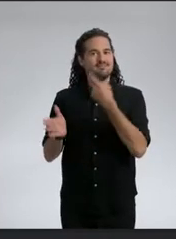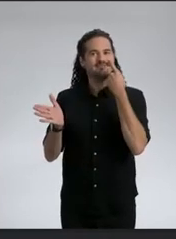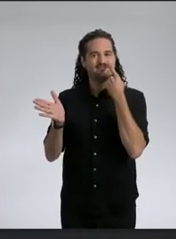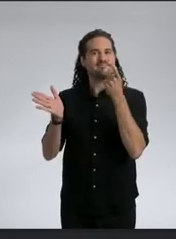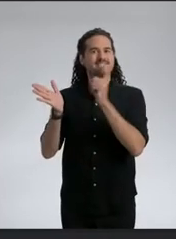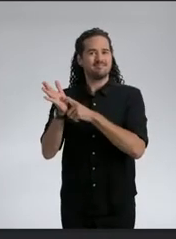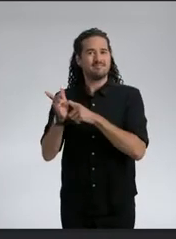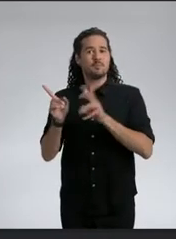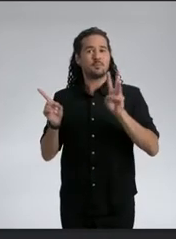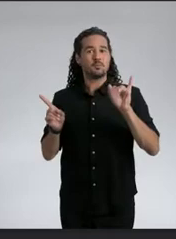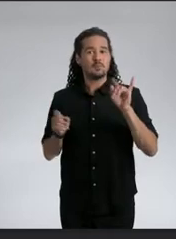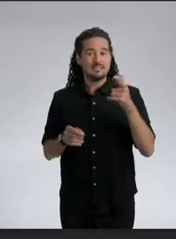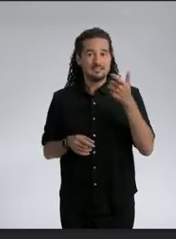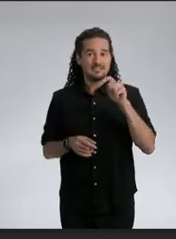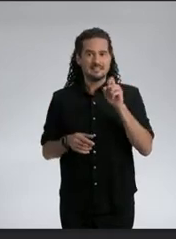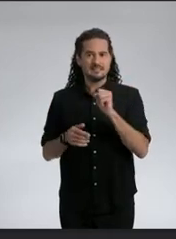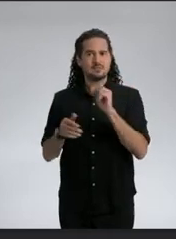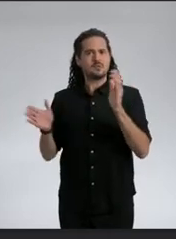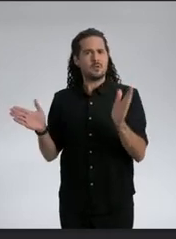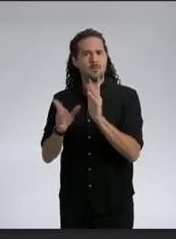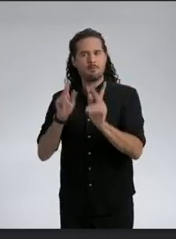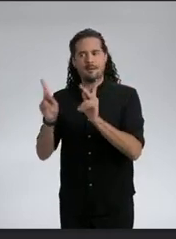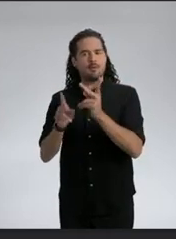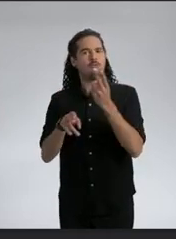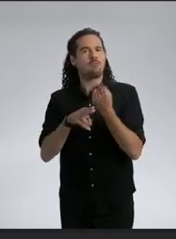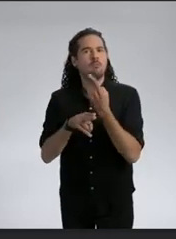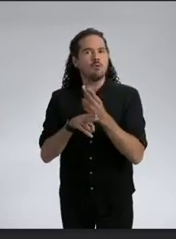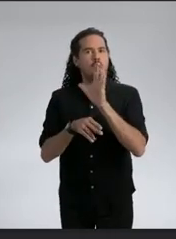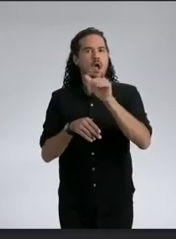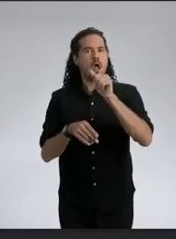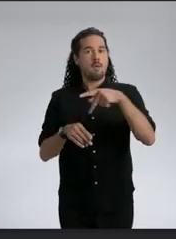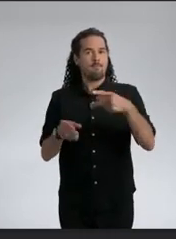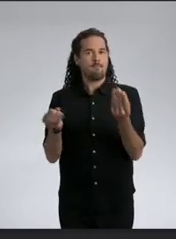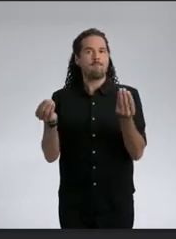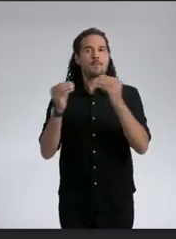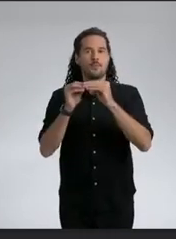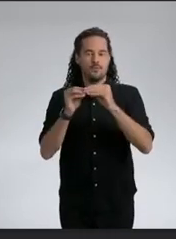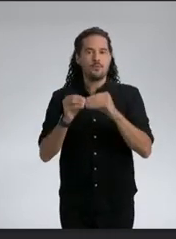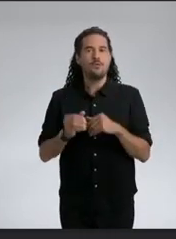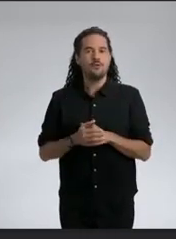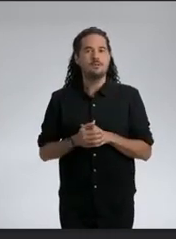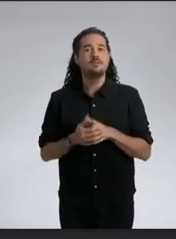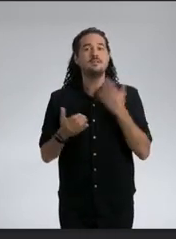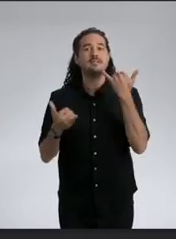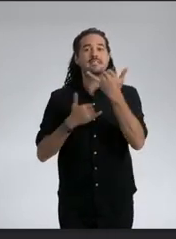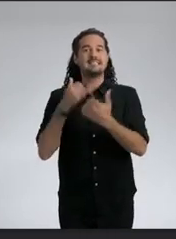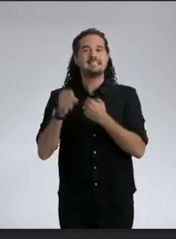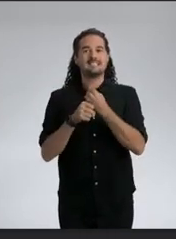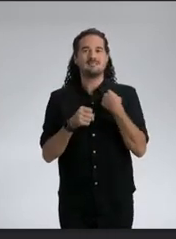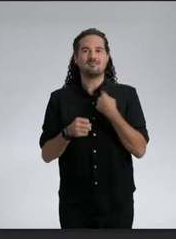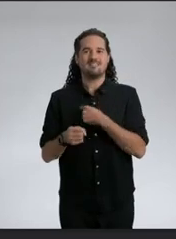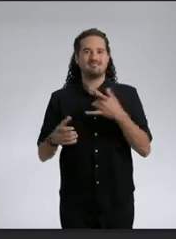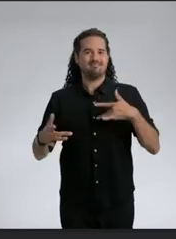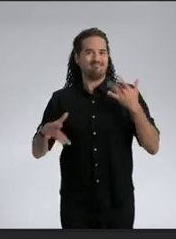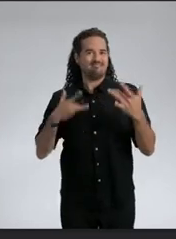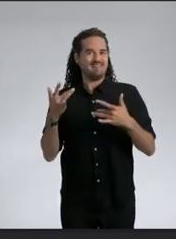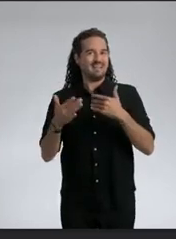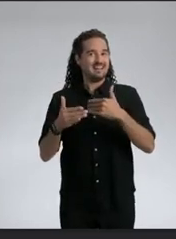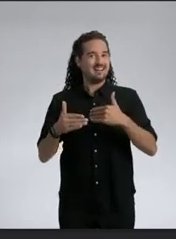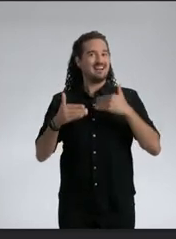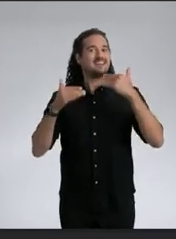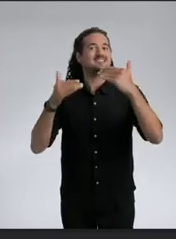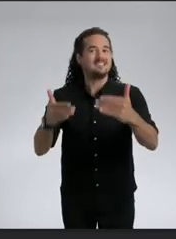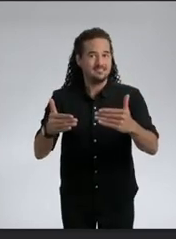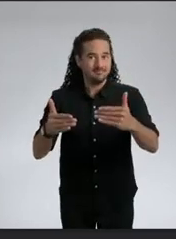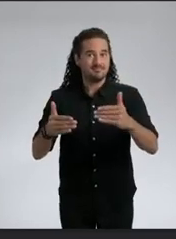encourage people to use your app even more. This year, we are taking the next step in making your apps